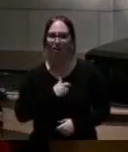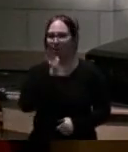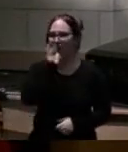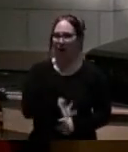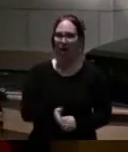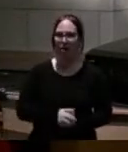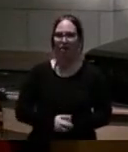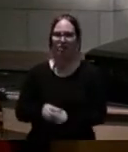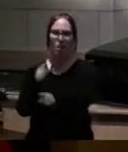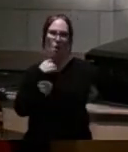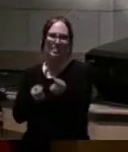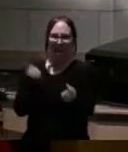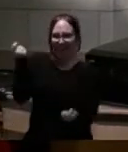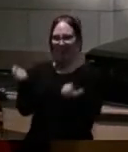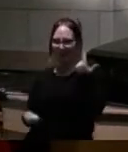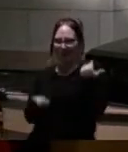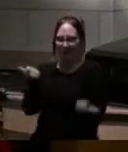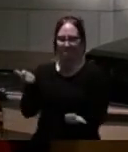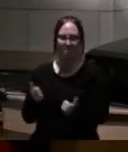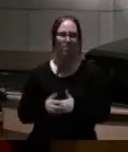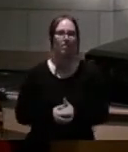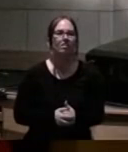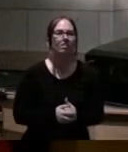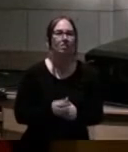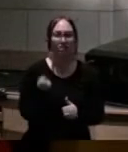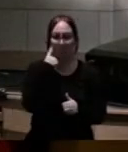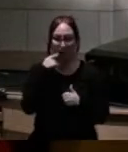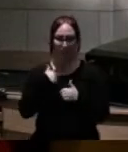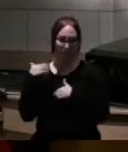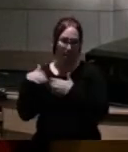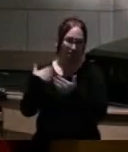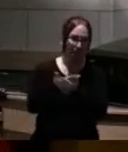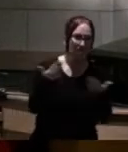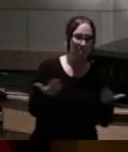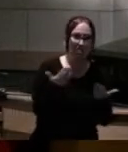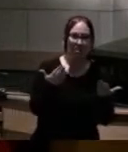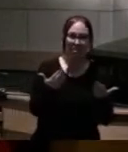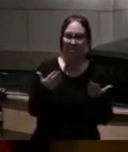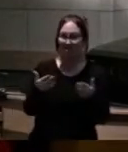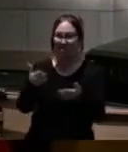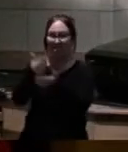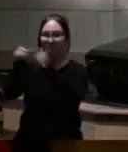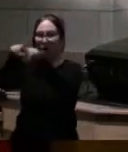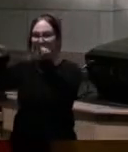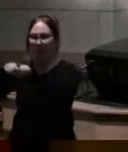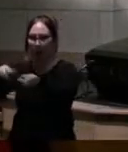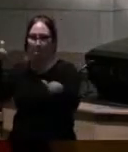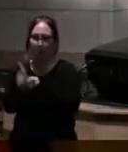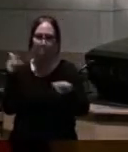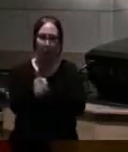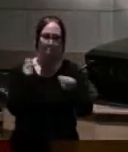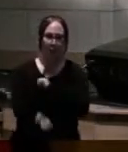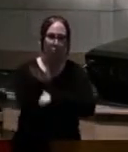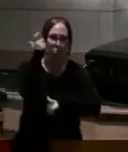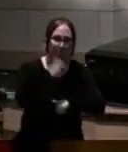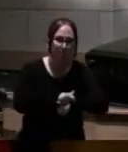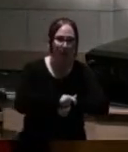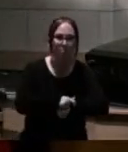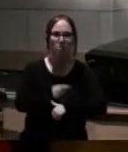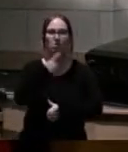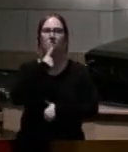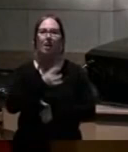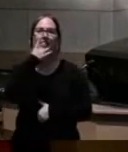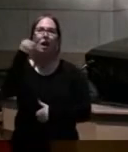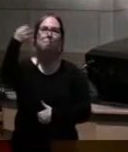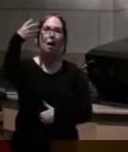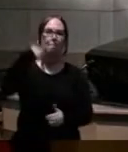it. On the way over here, I ran 3 stop signs and 4 red lights. I almost killed somebody out